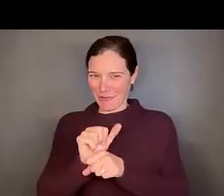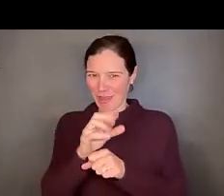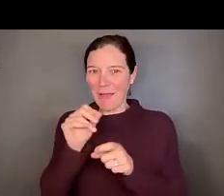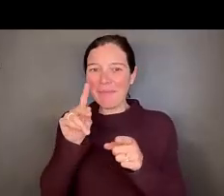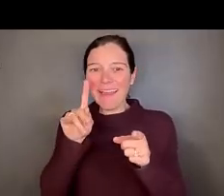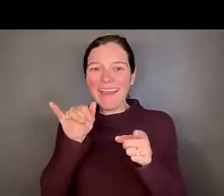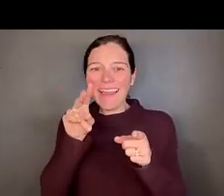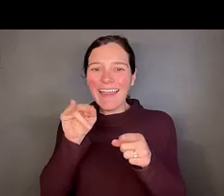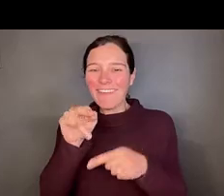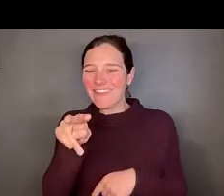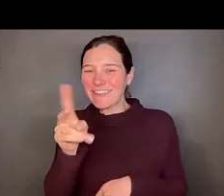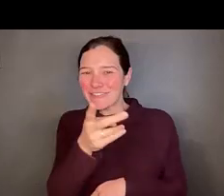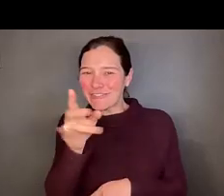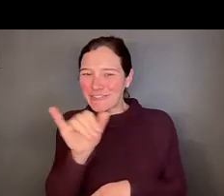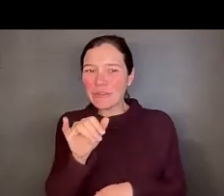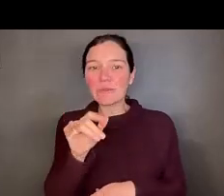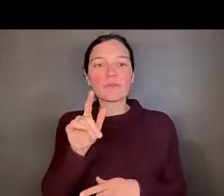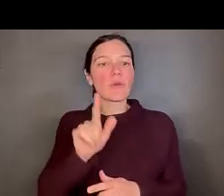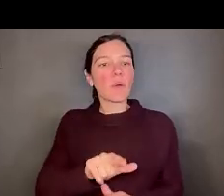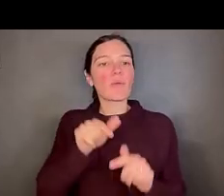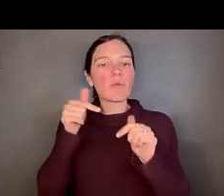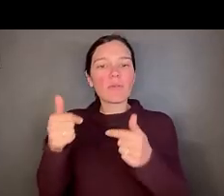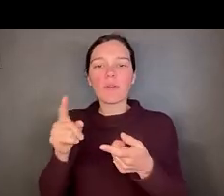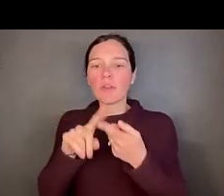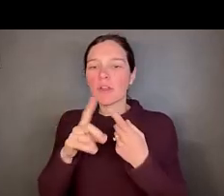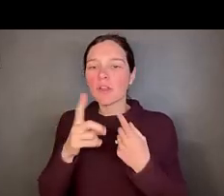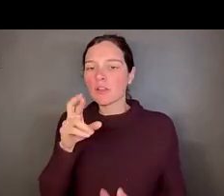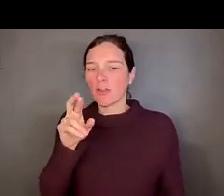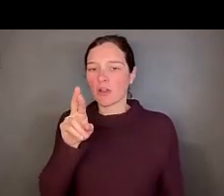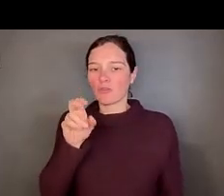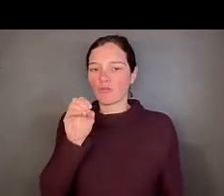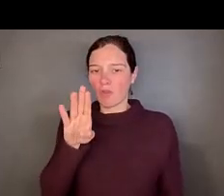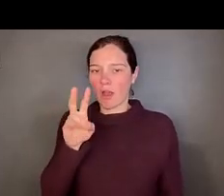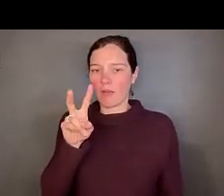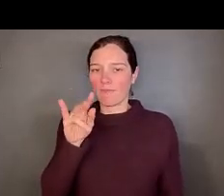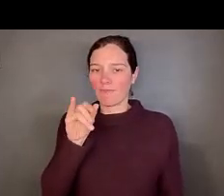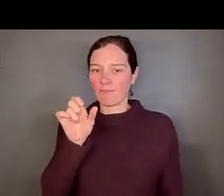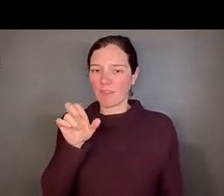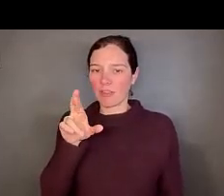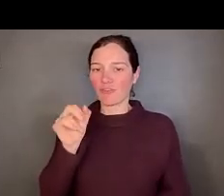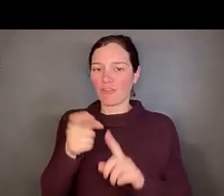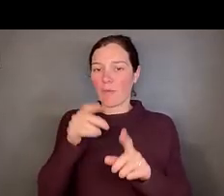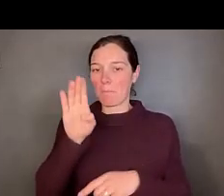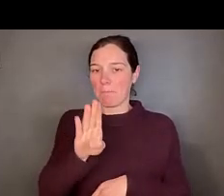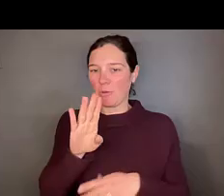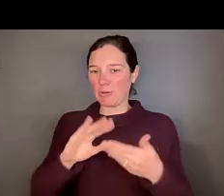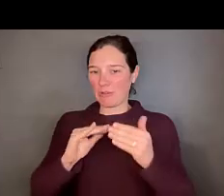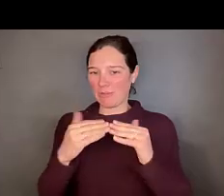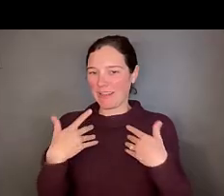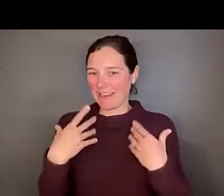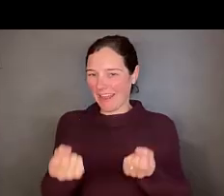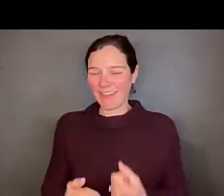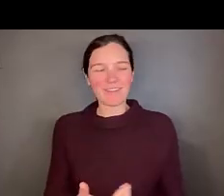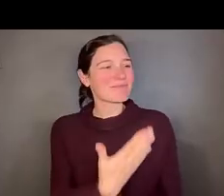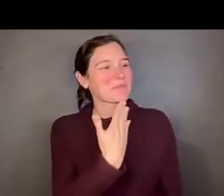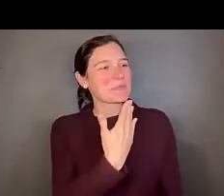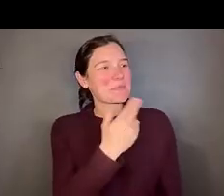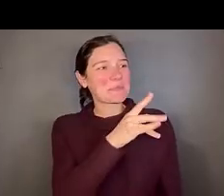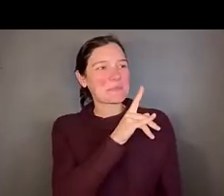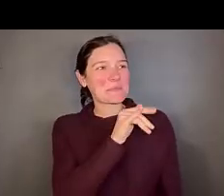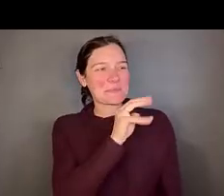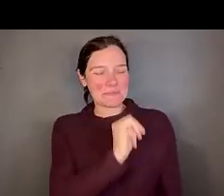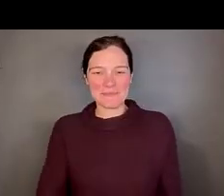too. And so why don't we go next to Dr. Rob Vissers from Boulder Community Health. Thank you, Kim.